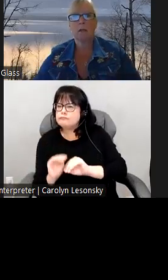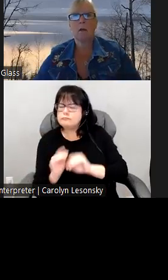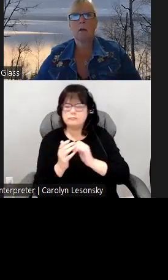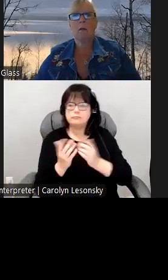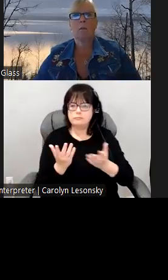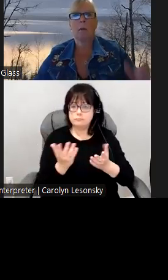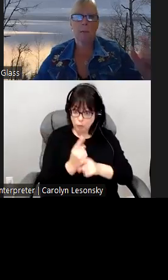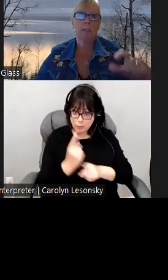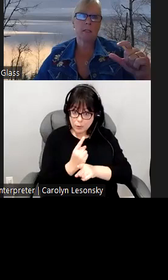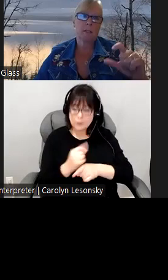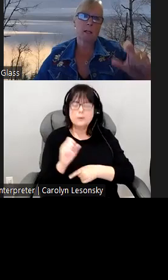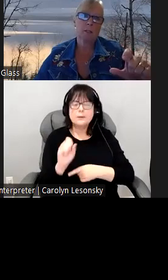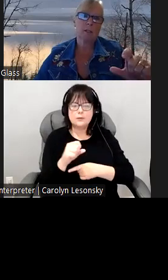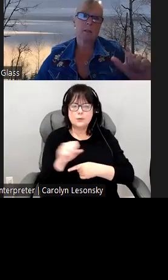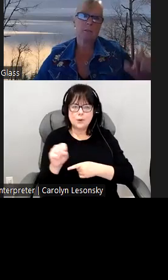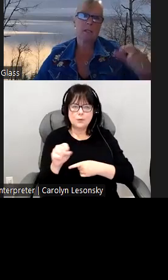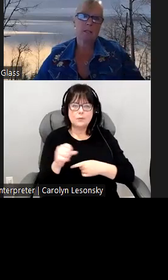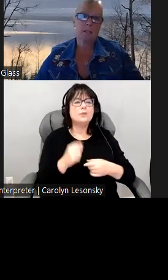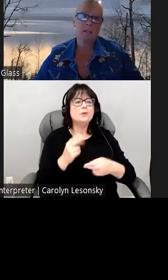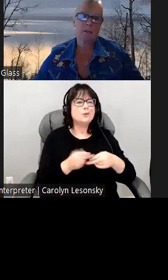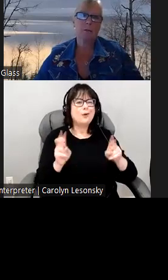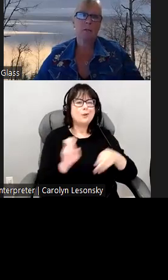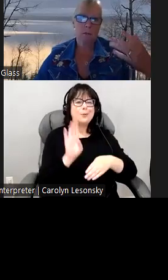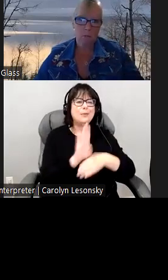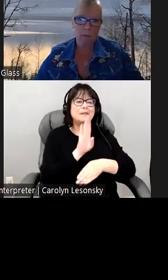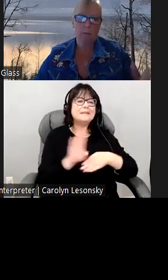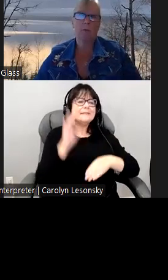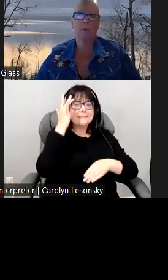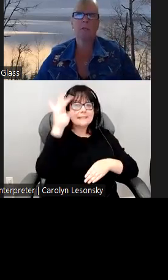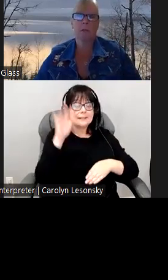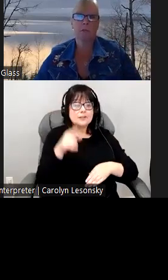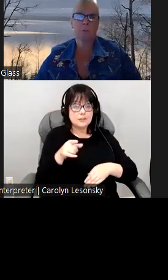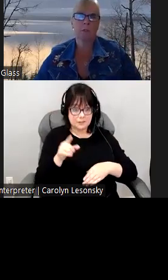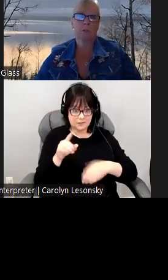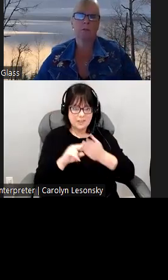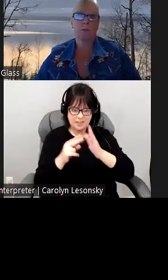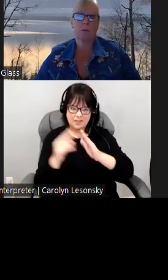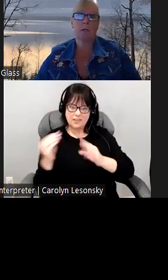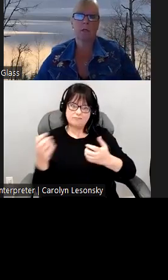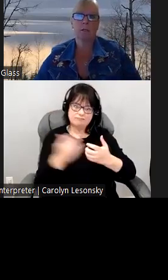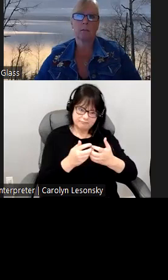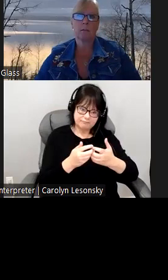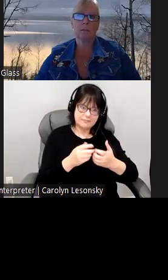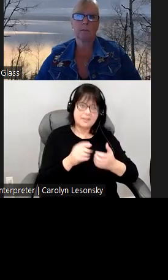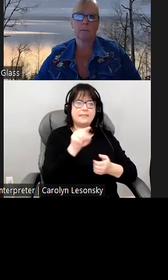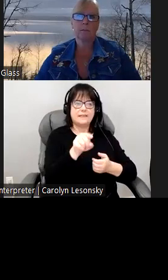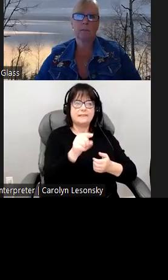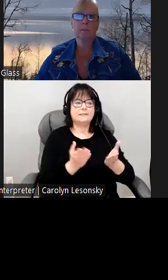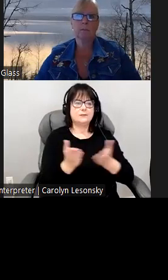this, but business intelligence that feeds into one of the performance measures, which is service coordination.